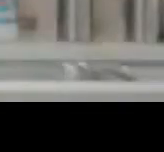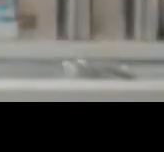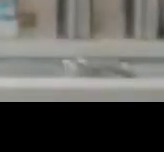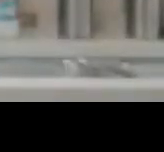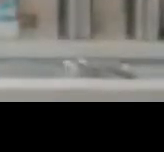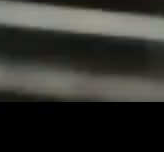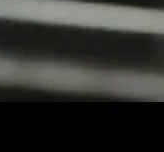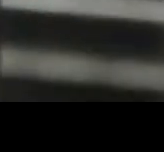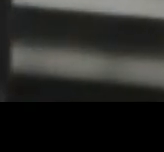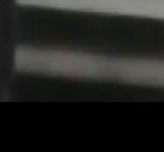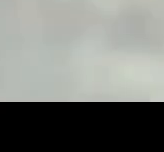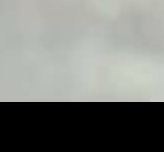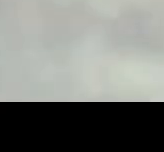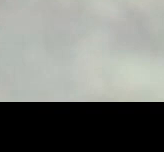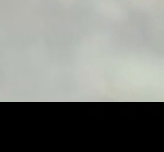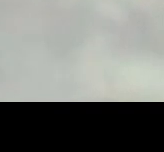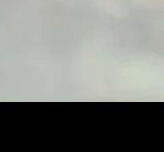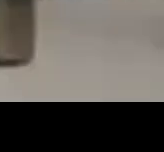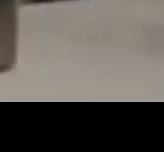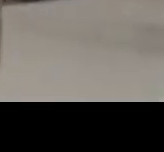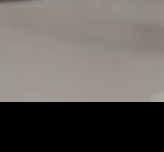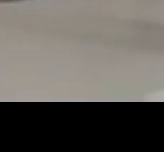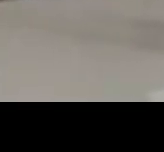okay? Everything's fine.